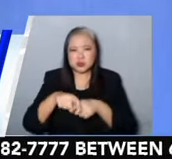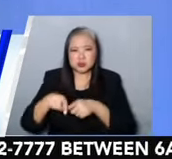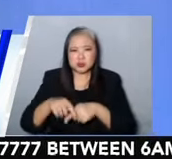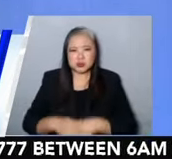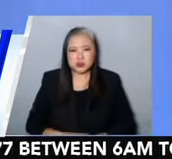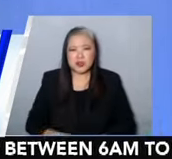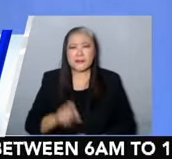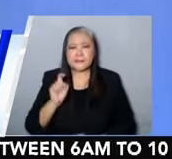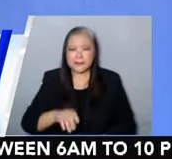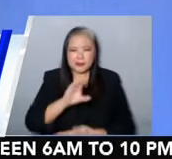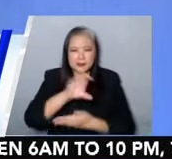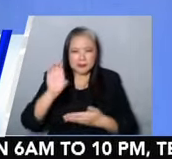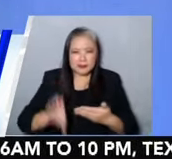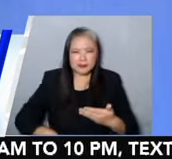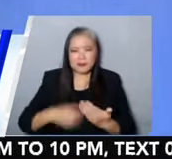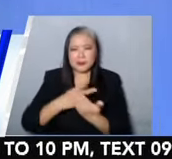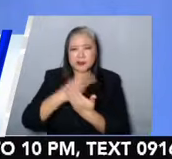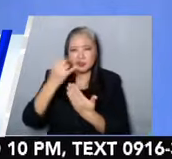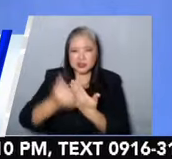critical transmission projects